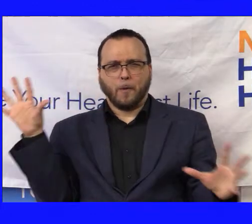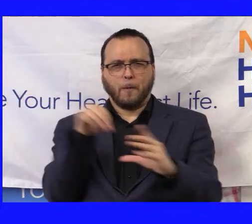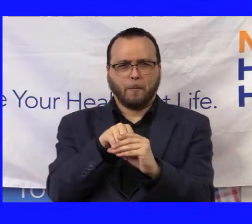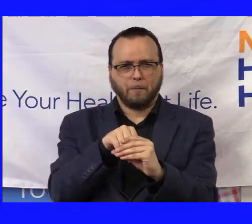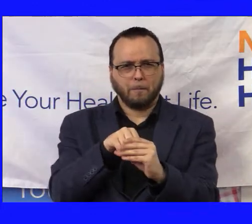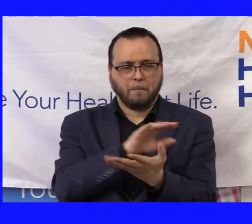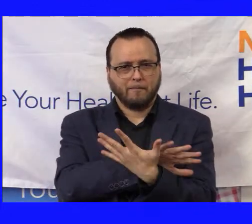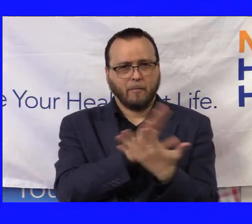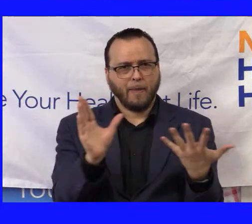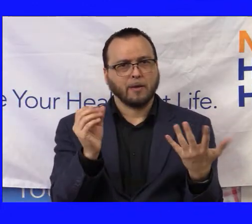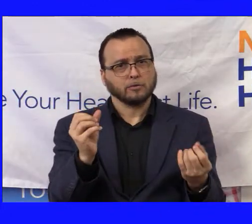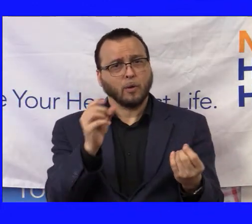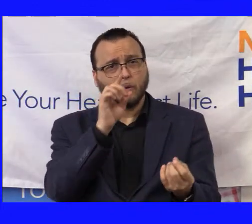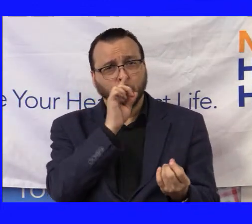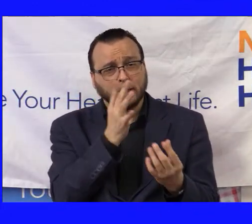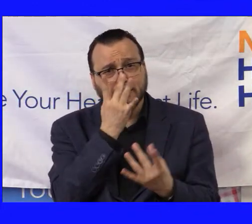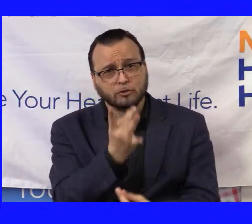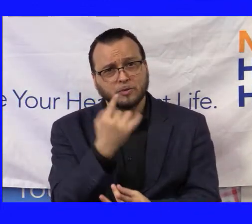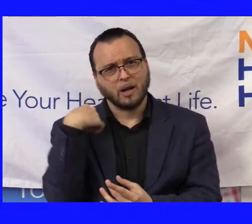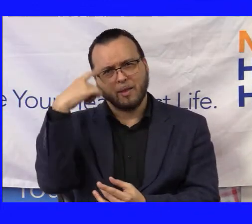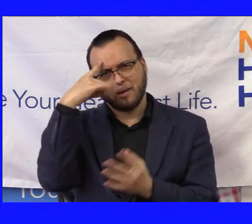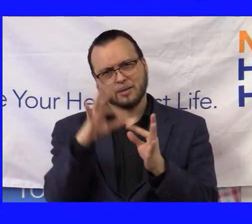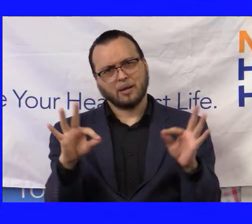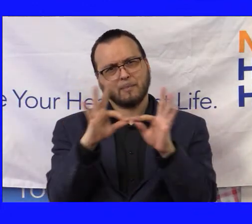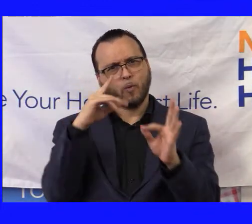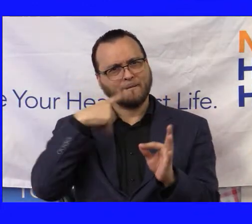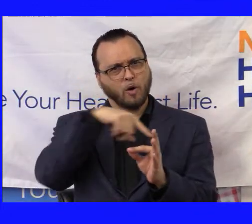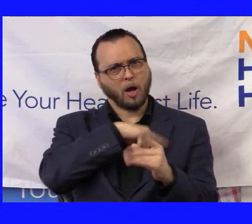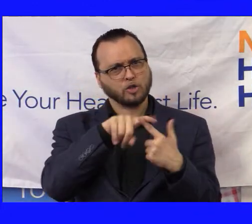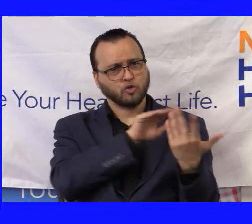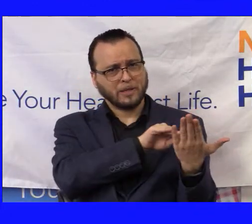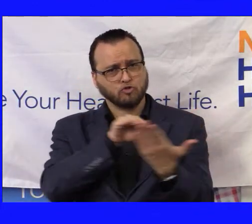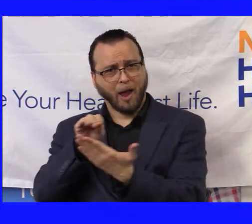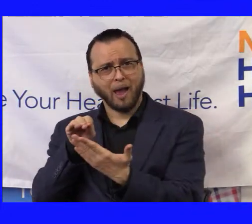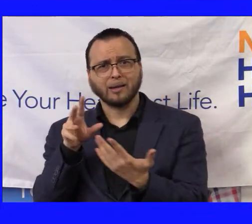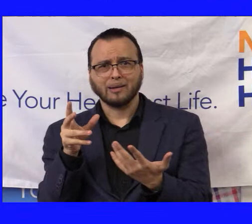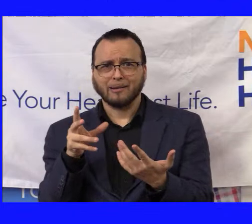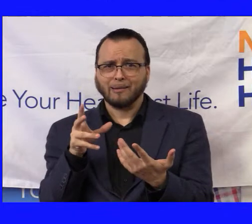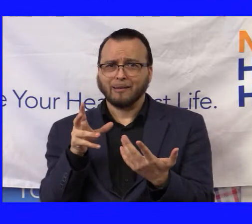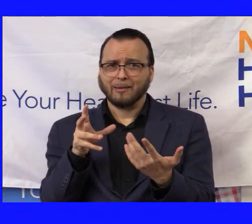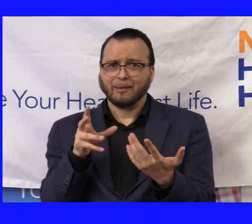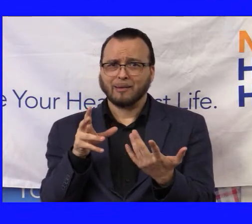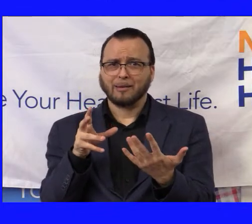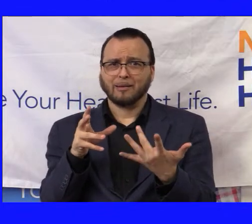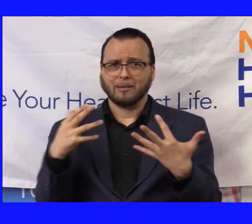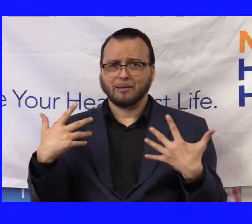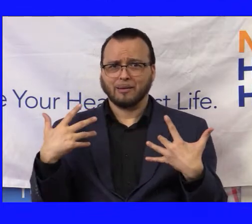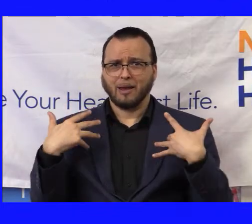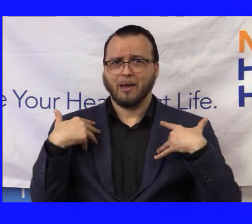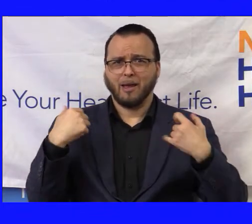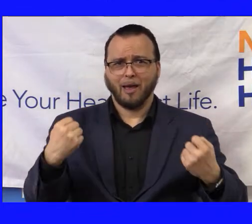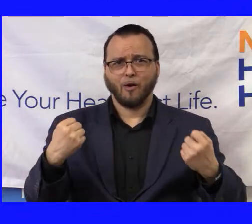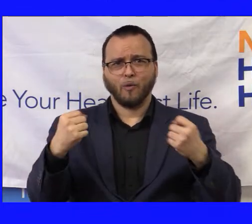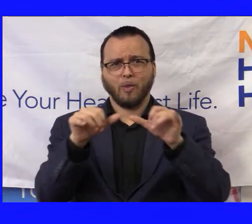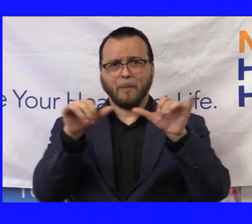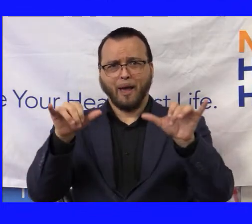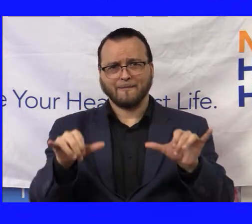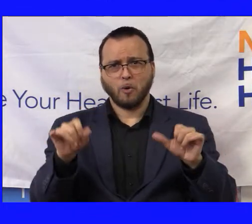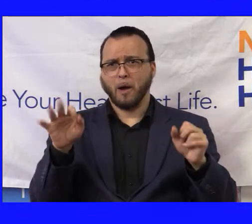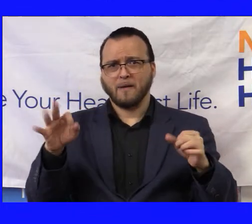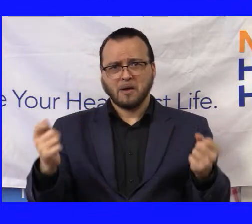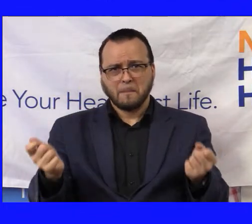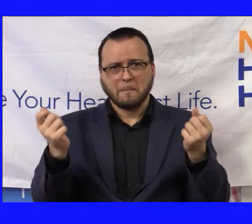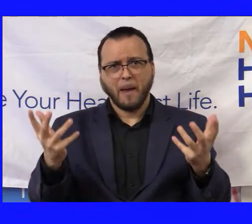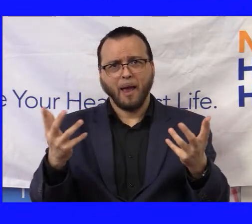it's, really interesting, and I think important for us to be tracking the health platforms of many of